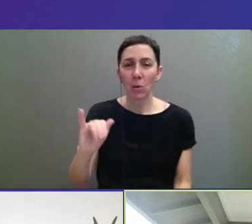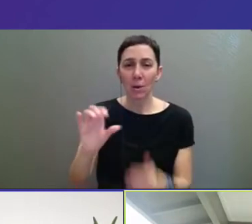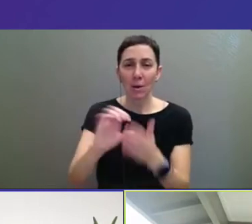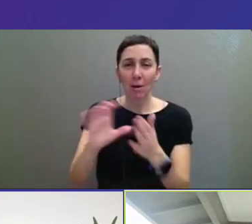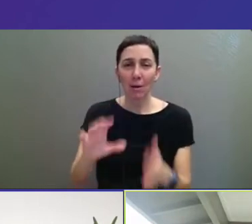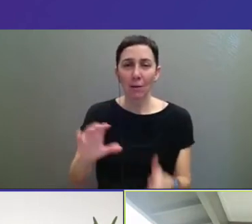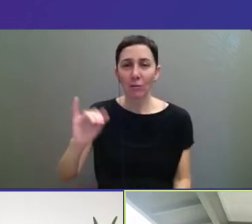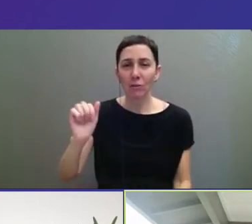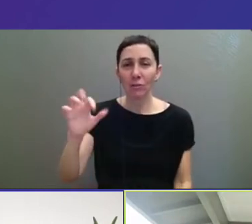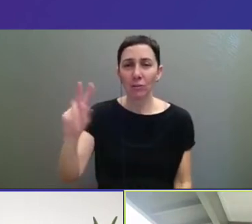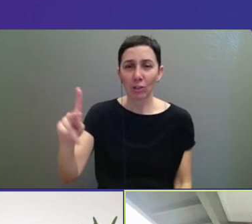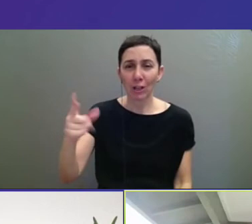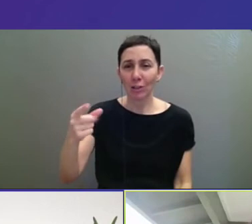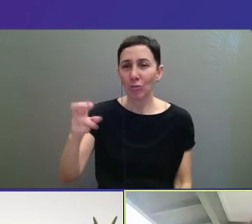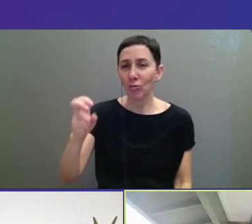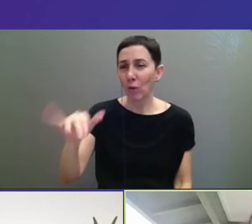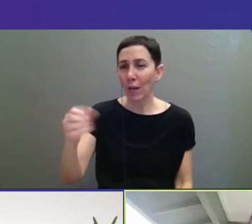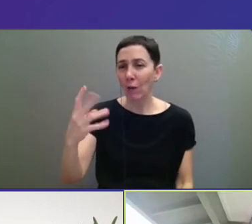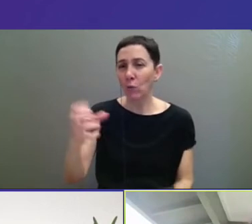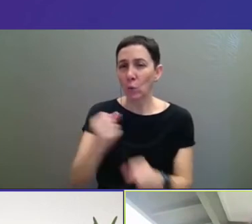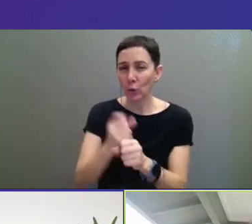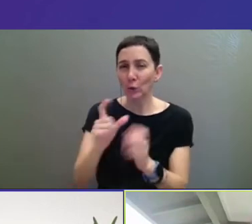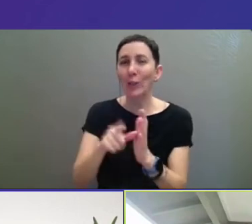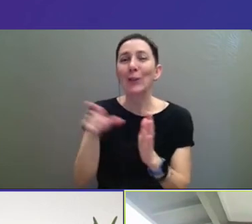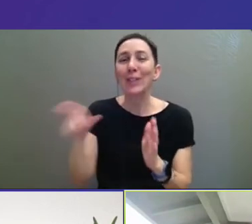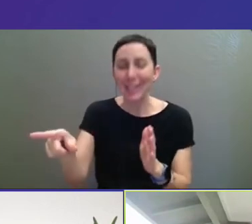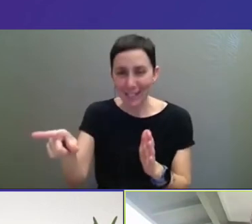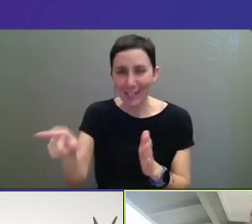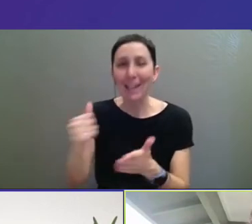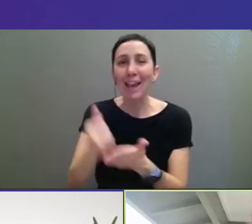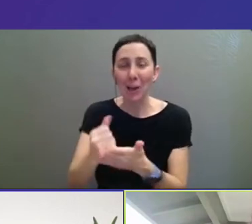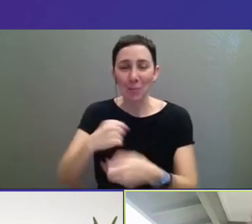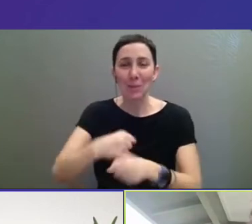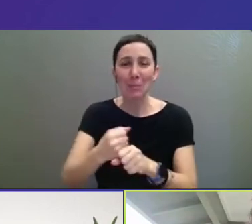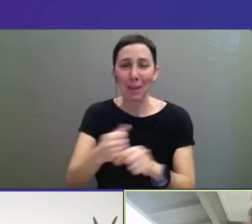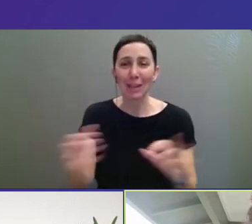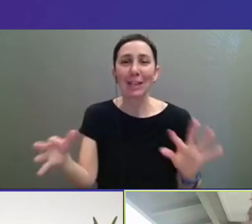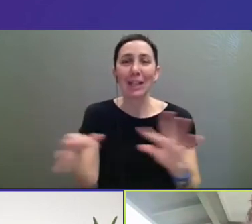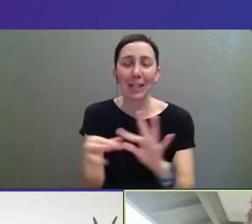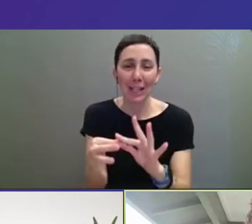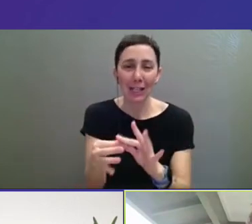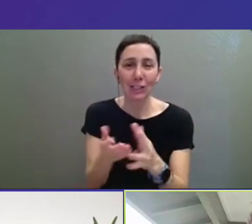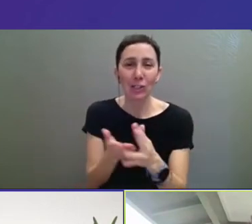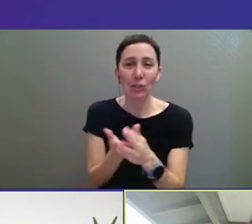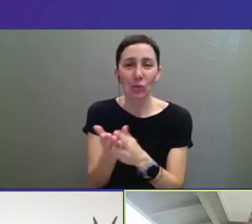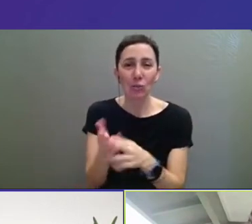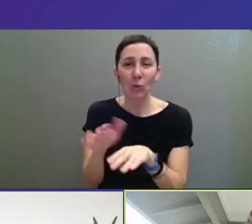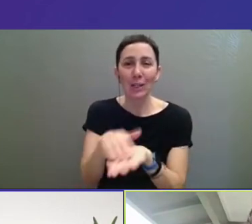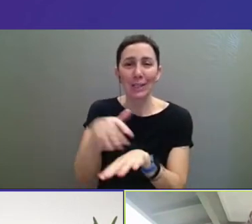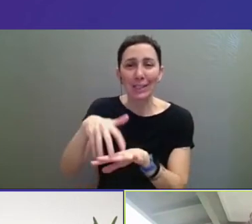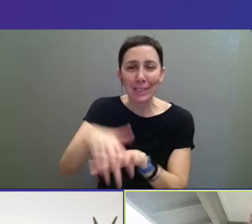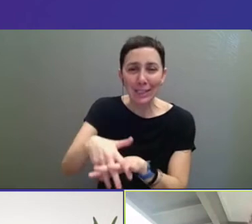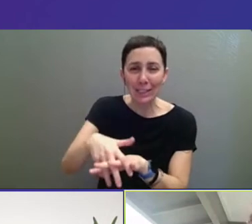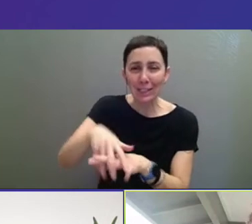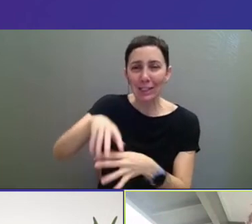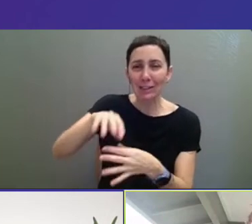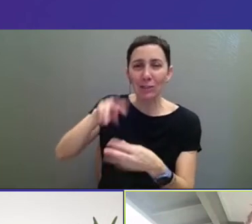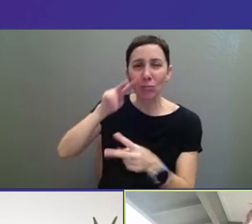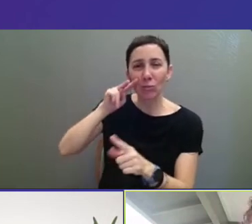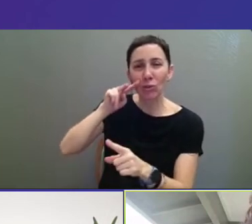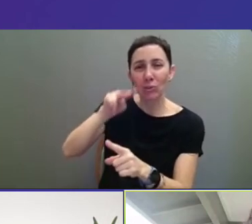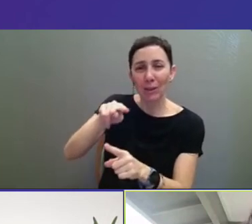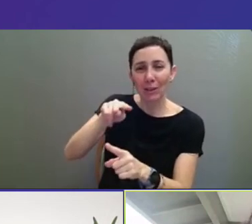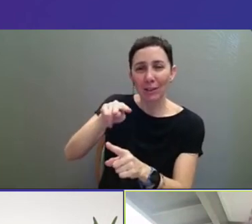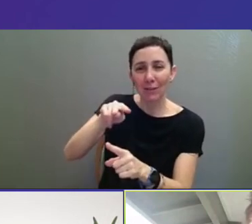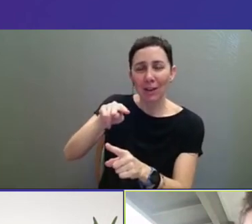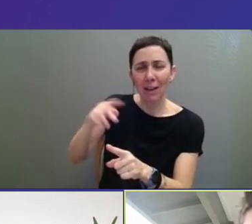later. And he made those connections for me again through an Indigenous perspective that I never felt like I